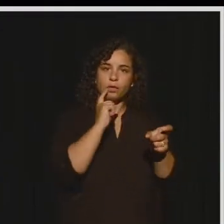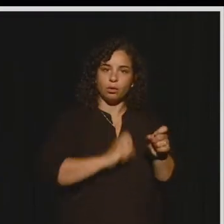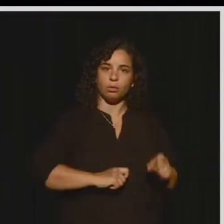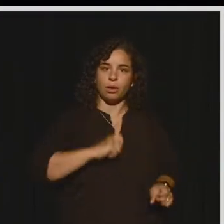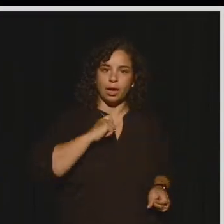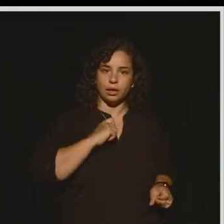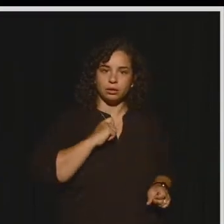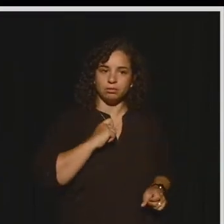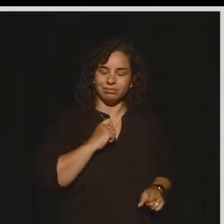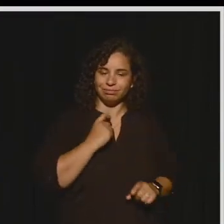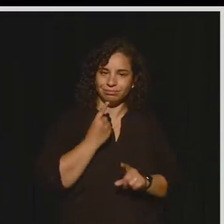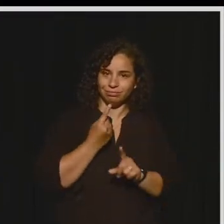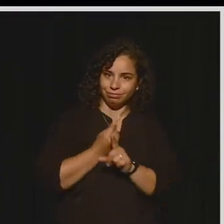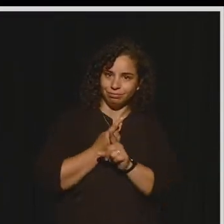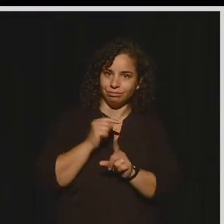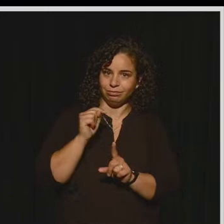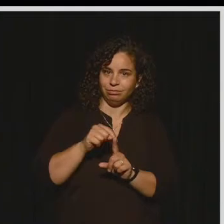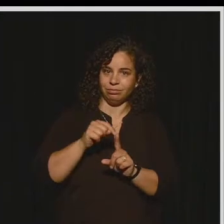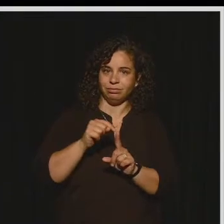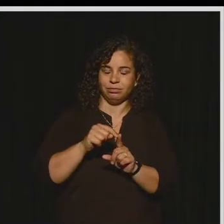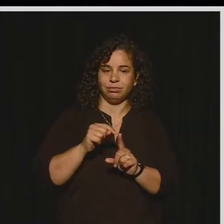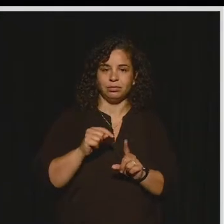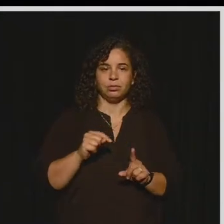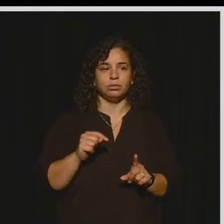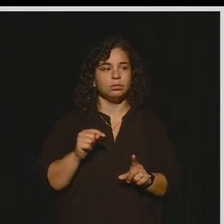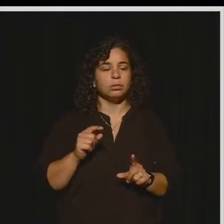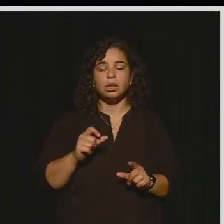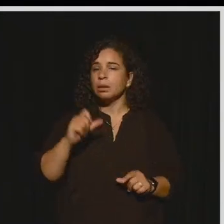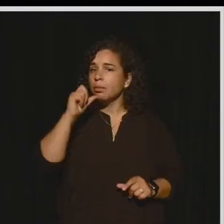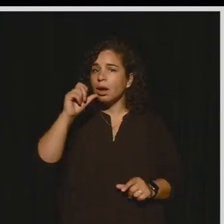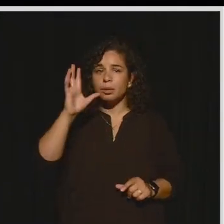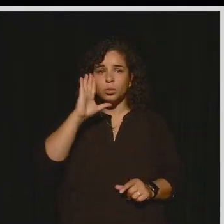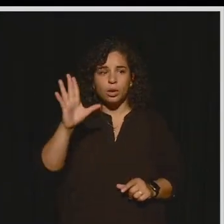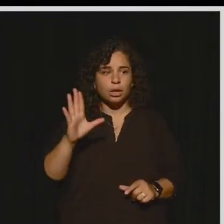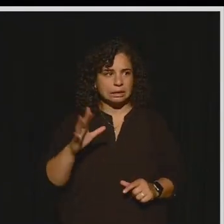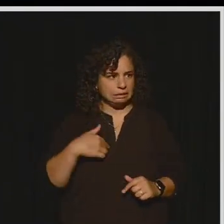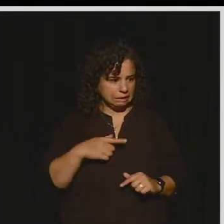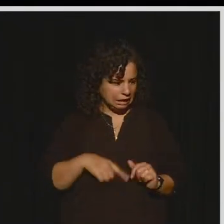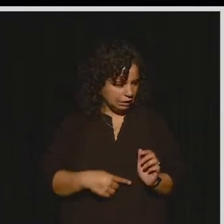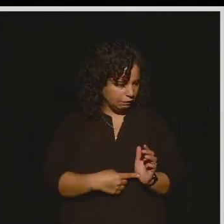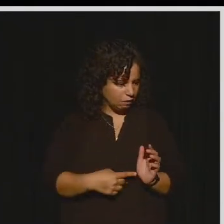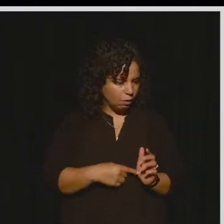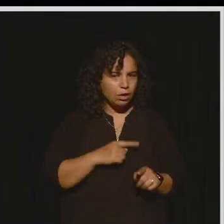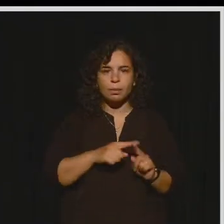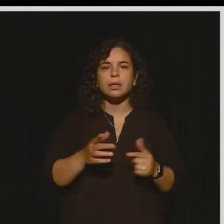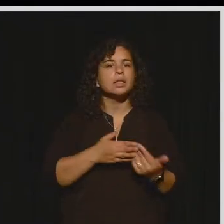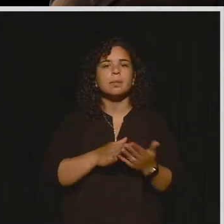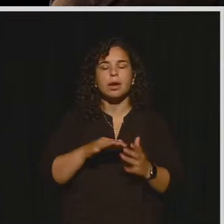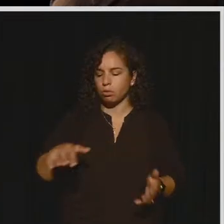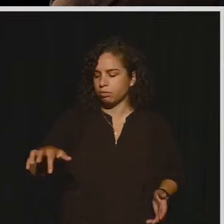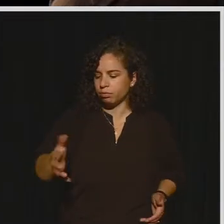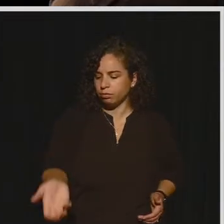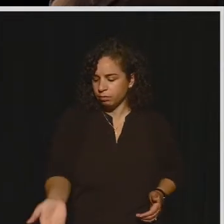into the tills of their establishments and pull out money to run Pride,